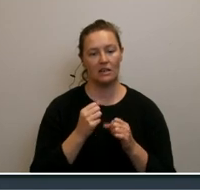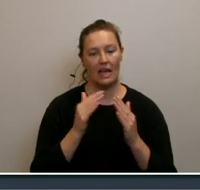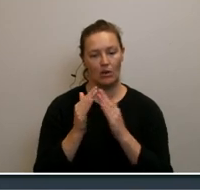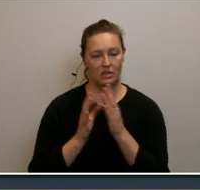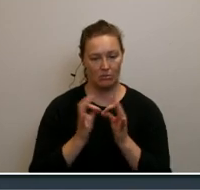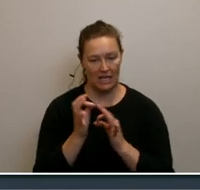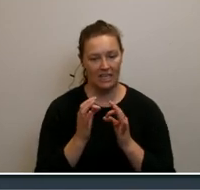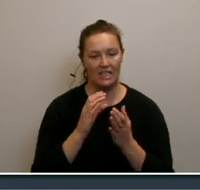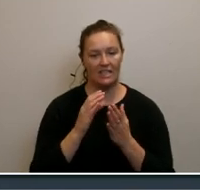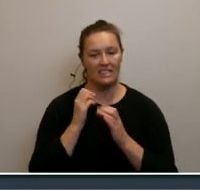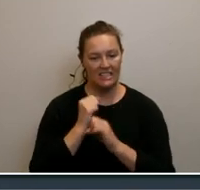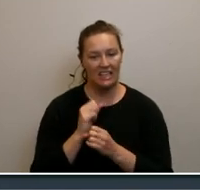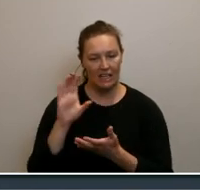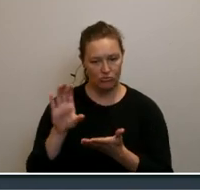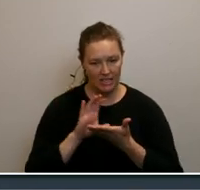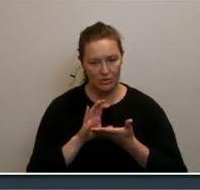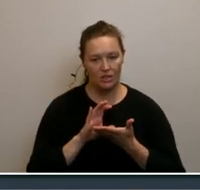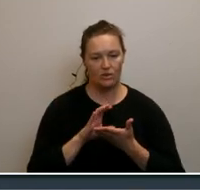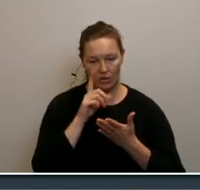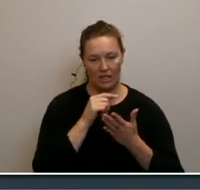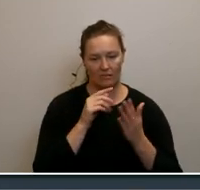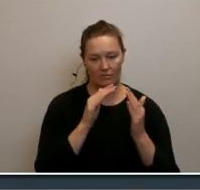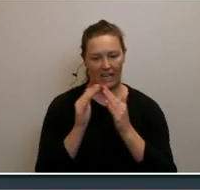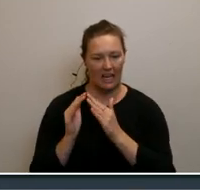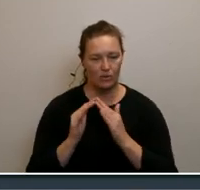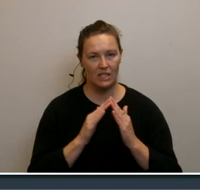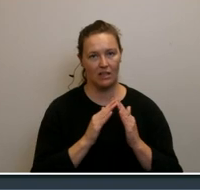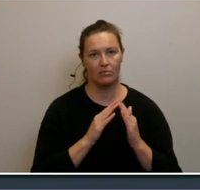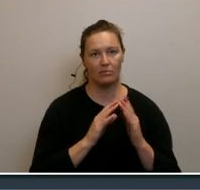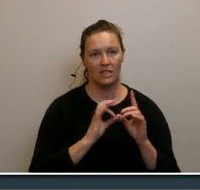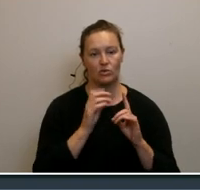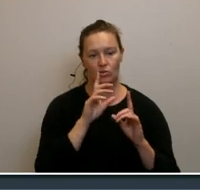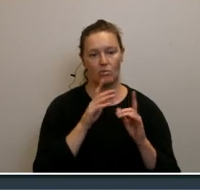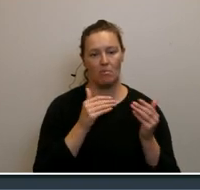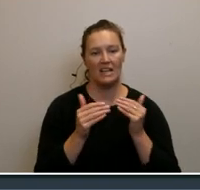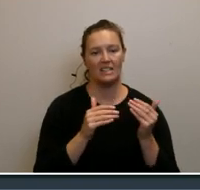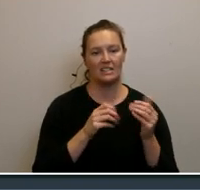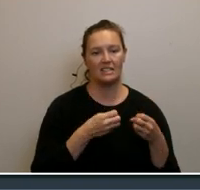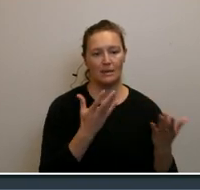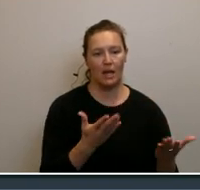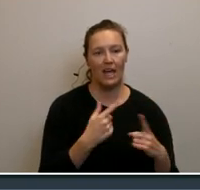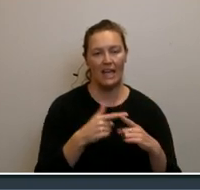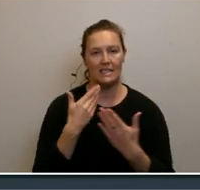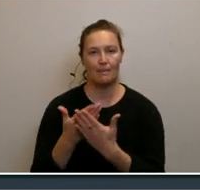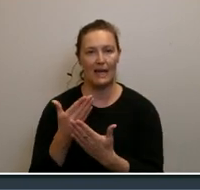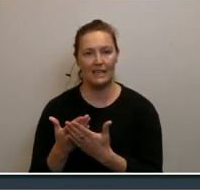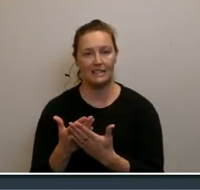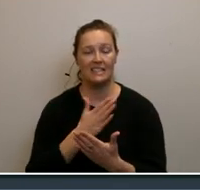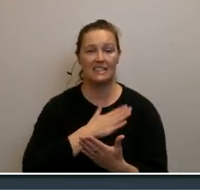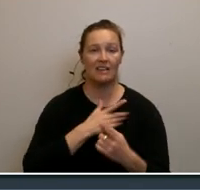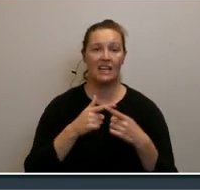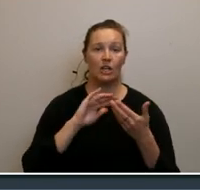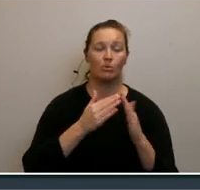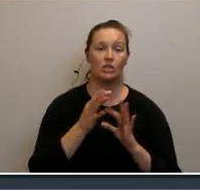resourcing to understand and give effect to papakāinga and manage issues across supply and demand in Napier. Safety and community